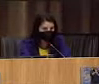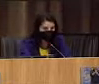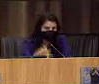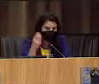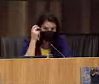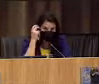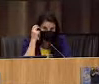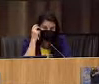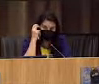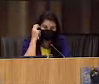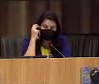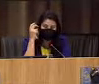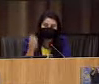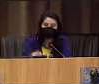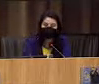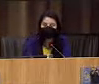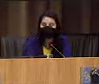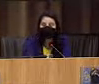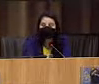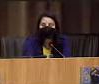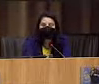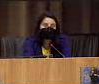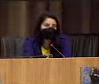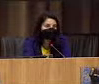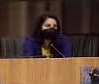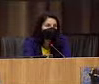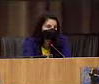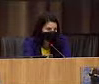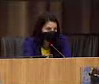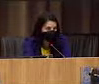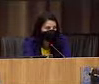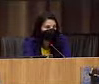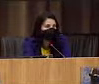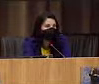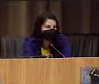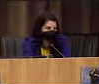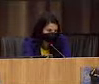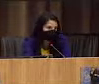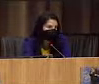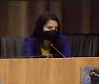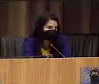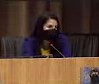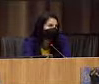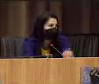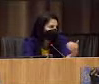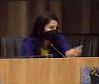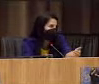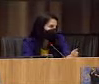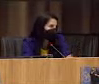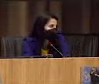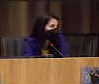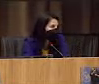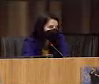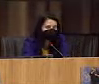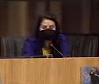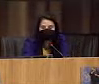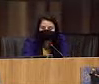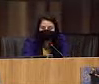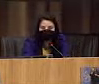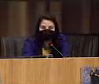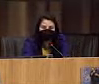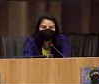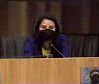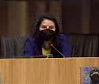present in the first consultation, we would consider that as a pre-existing